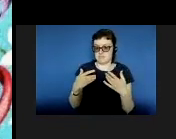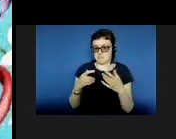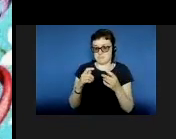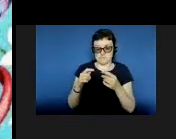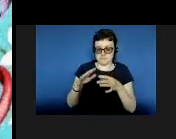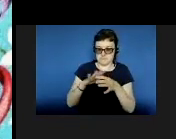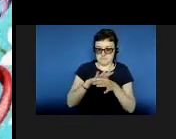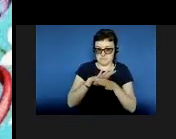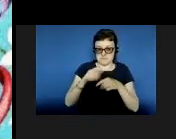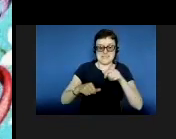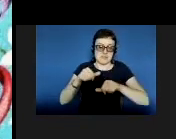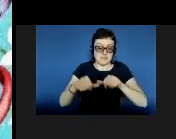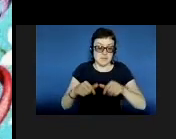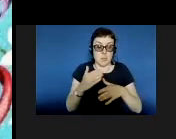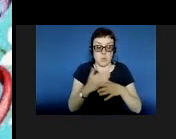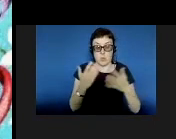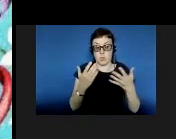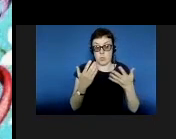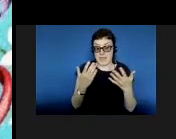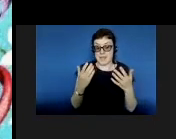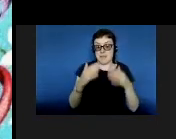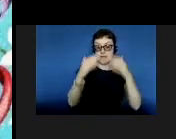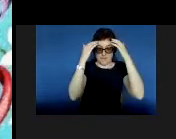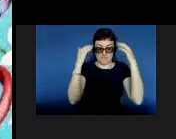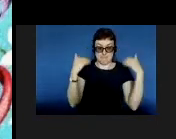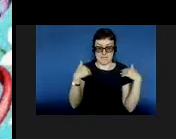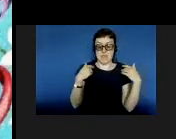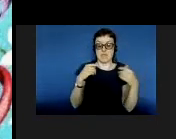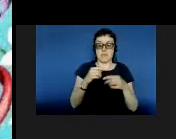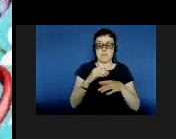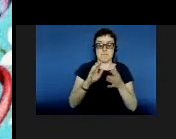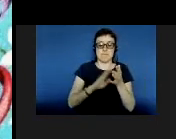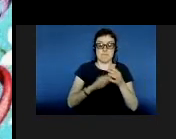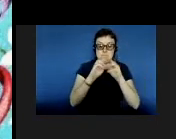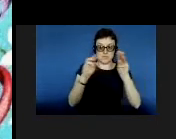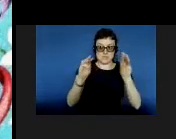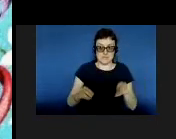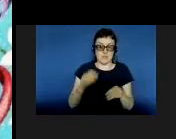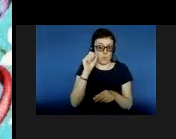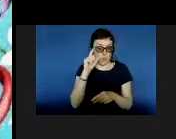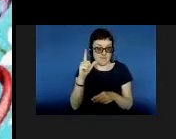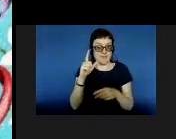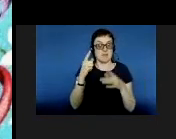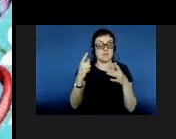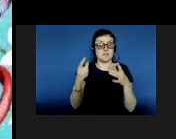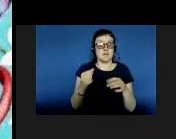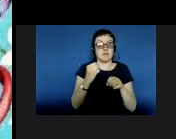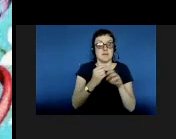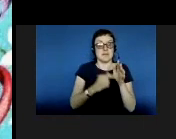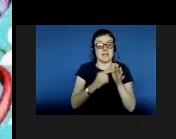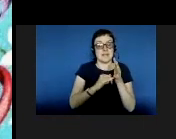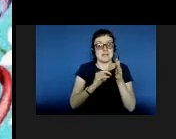with the Mental Health Museum in Wakefield, Glenside Hospital Museum in Bristol, and Glasgow Museum's Art Extraordinary Collection in